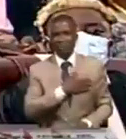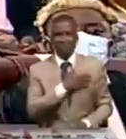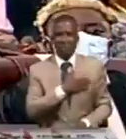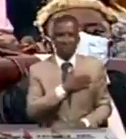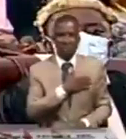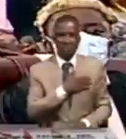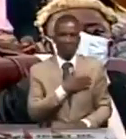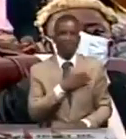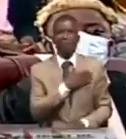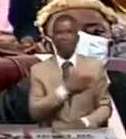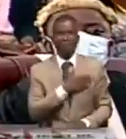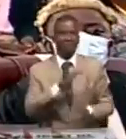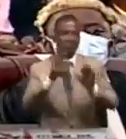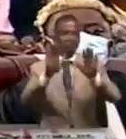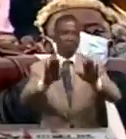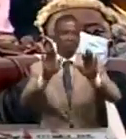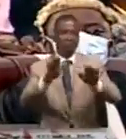lord, with